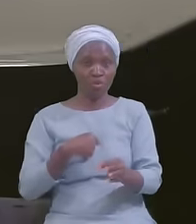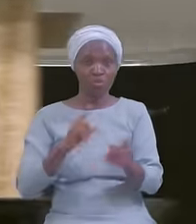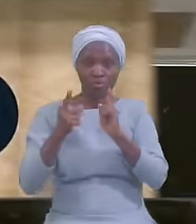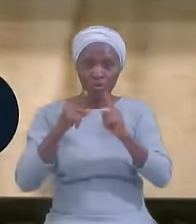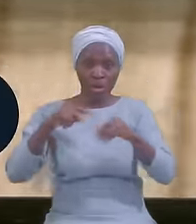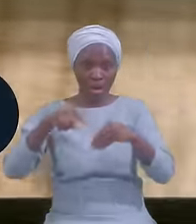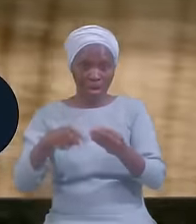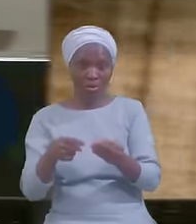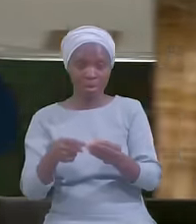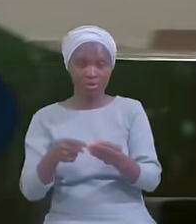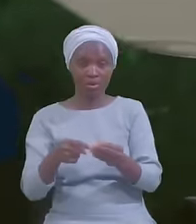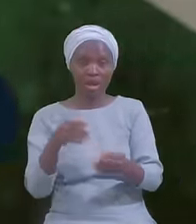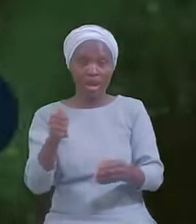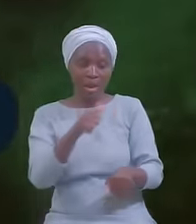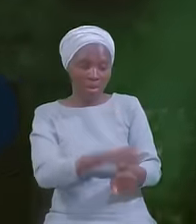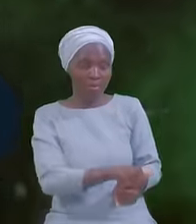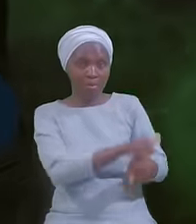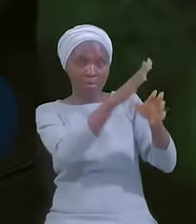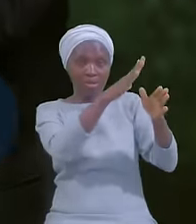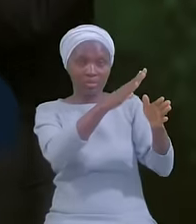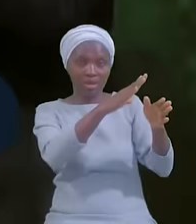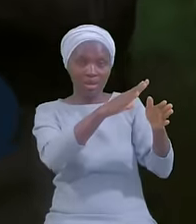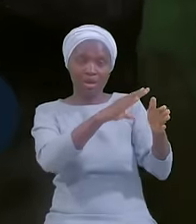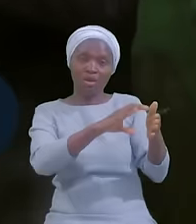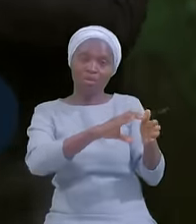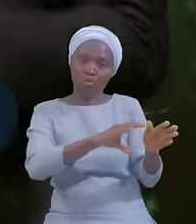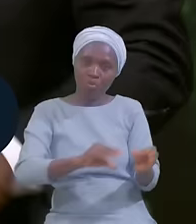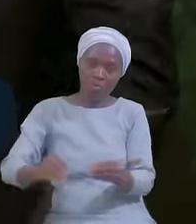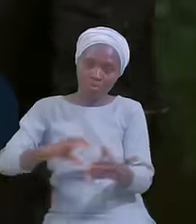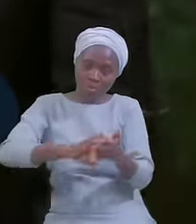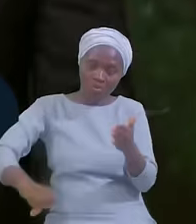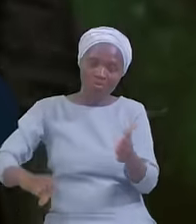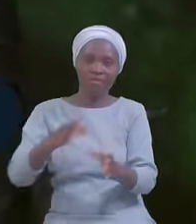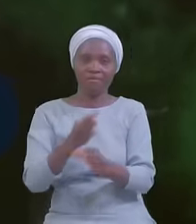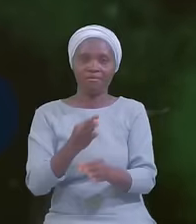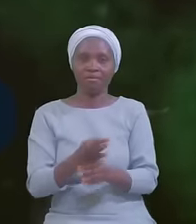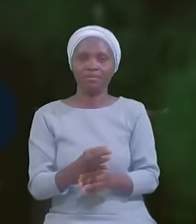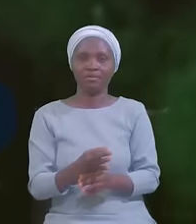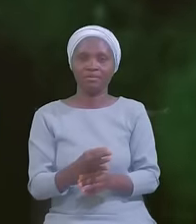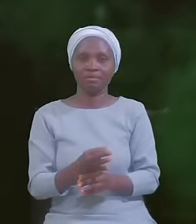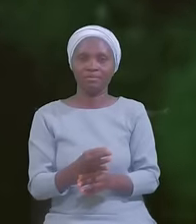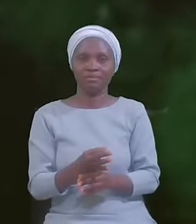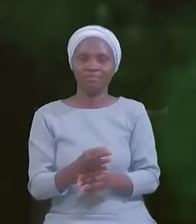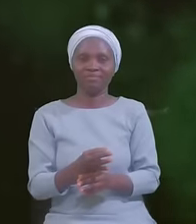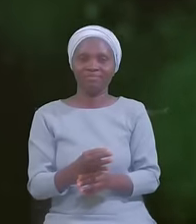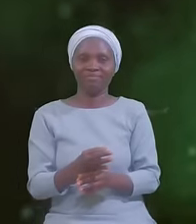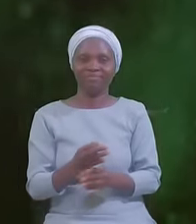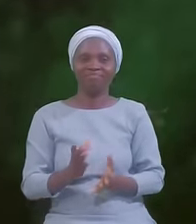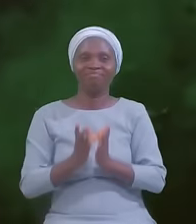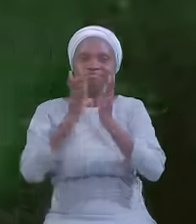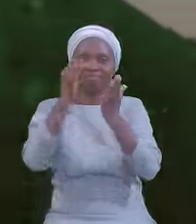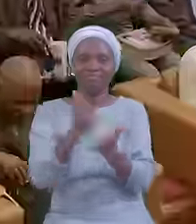a mountain-moving faith. We're talking about bulldozer faith. Give me a good